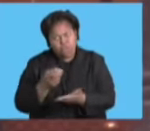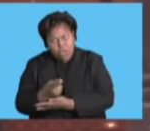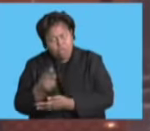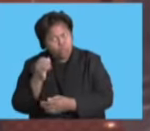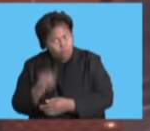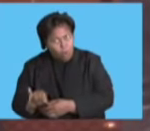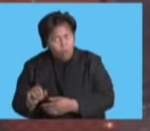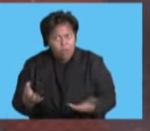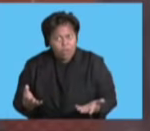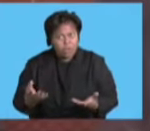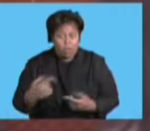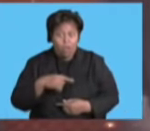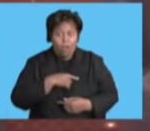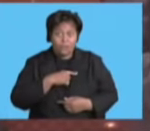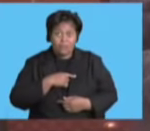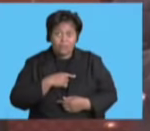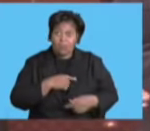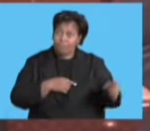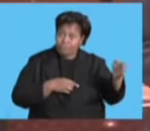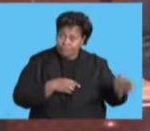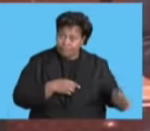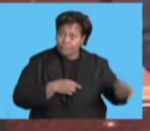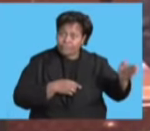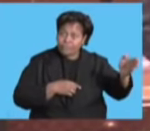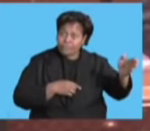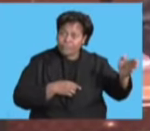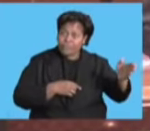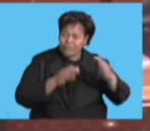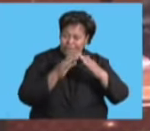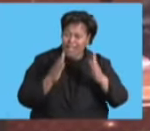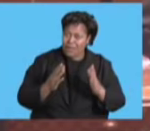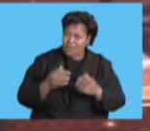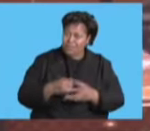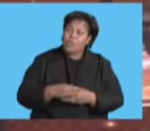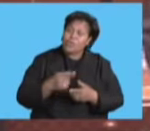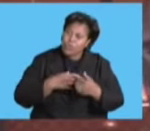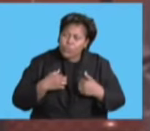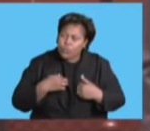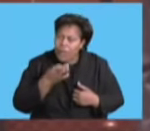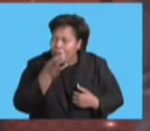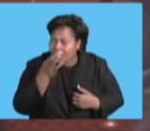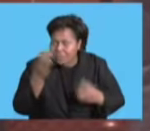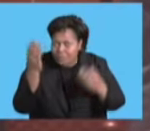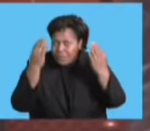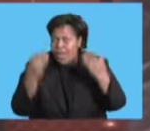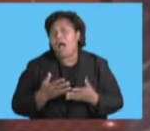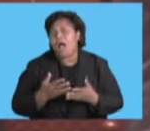We on this side of the House, Mr. Speaker, are naturally asking, how did we end up